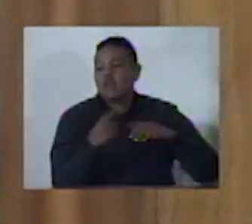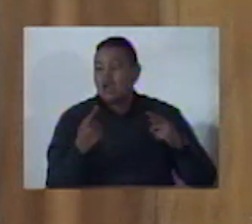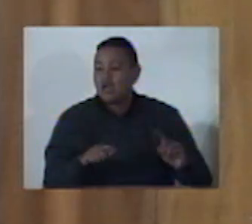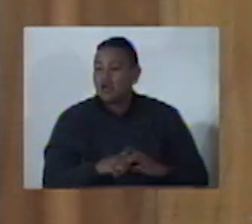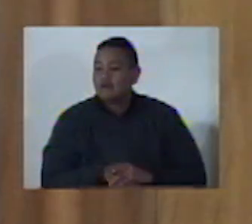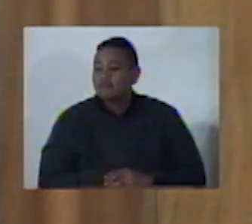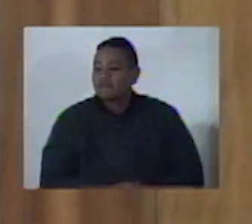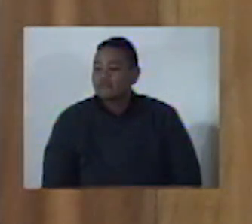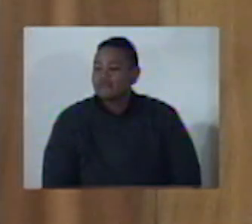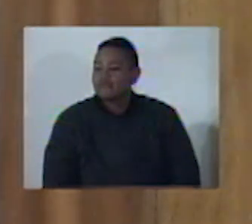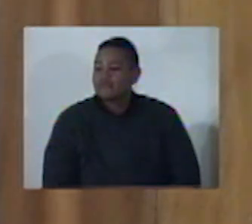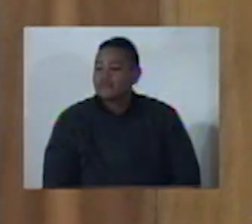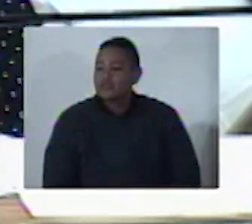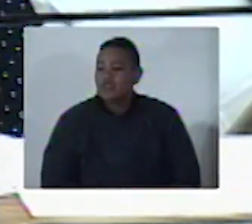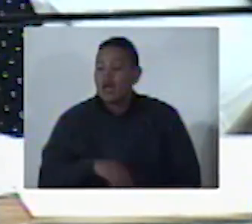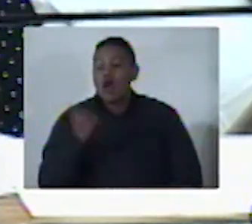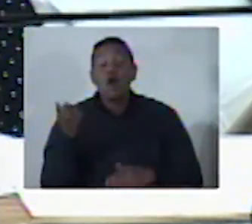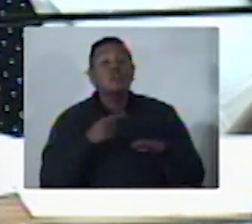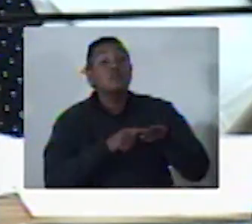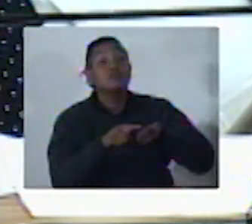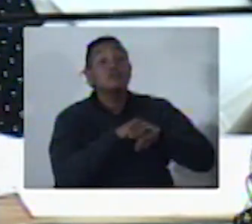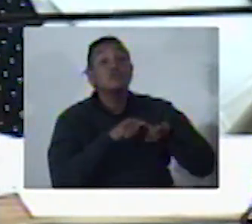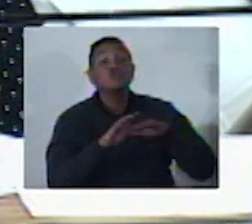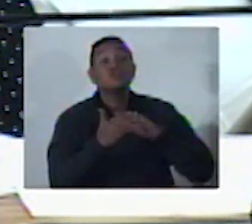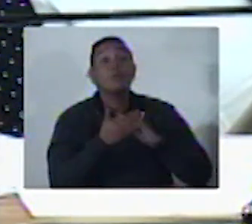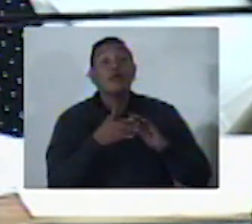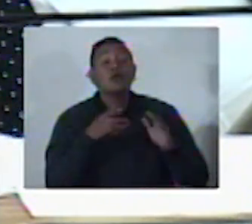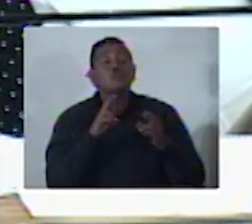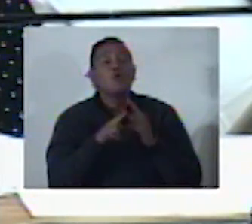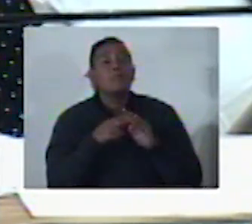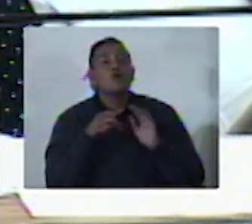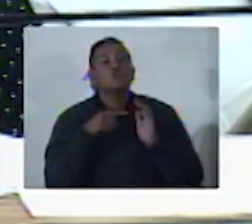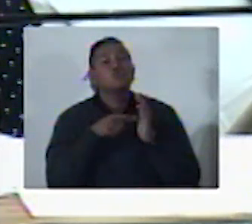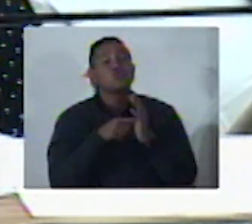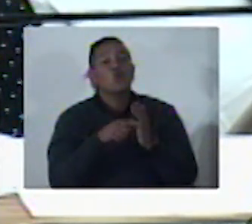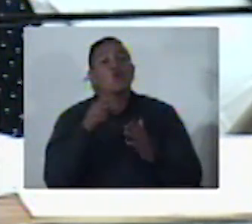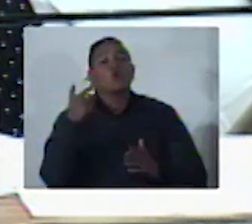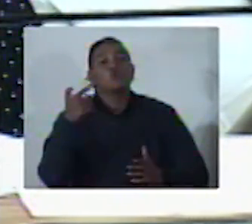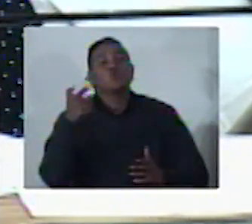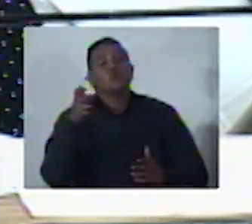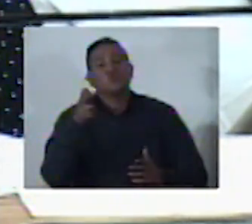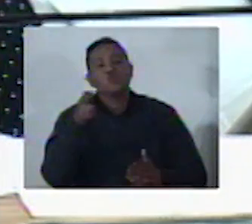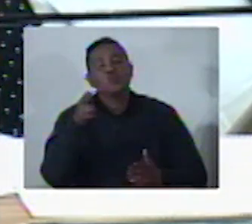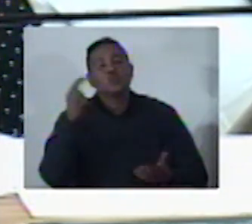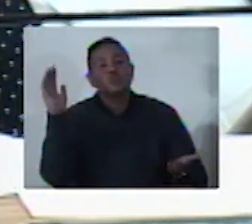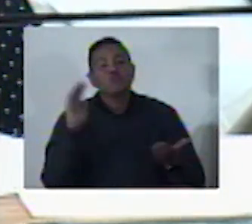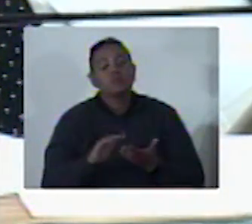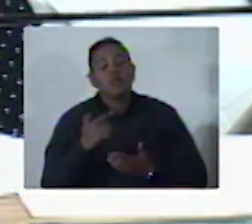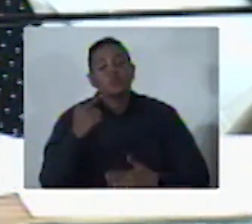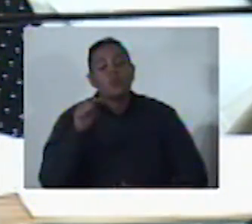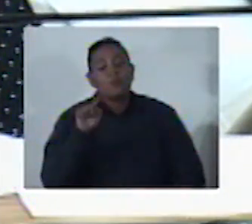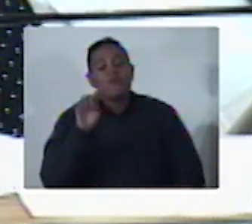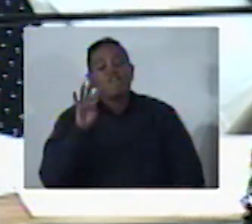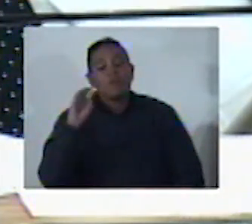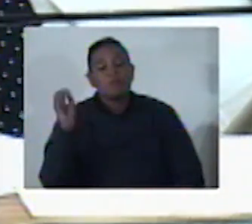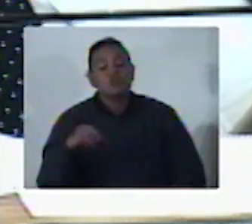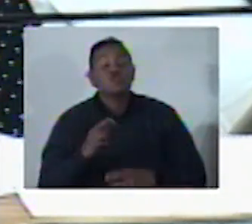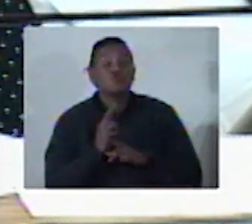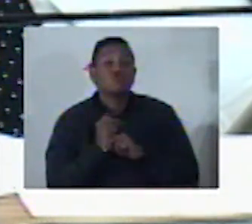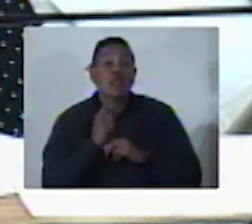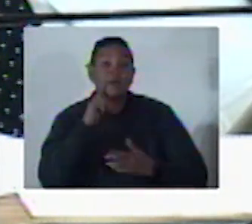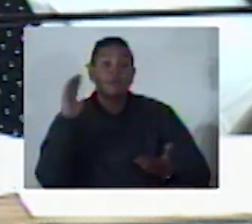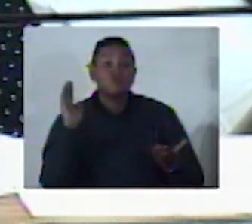Other island-wide figures showed that shootings were reduced by 21.4%, rape dropped